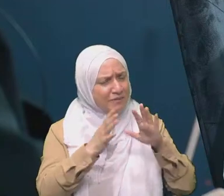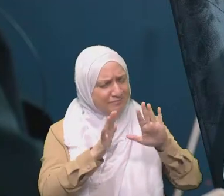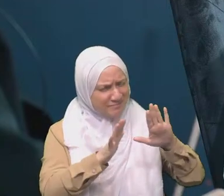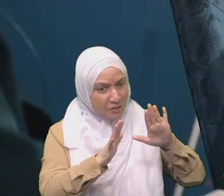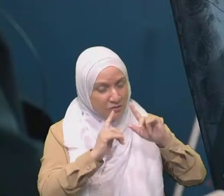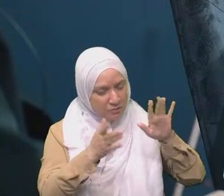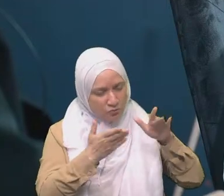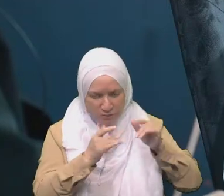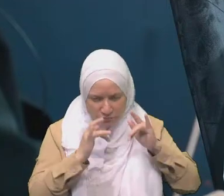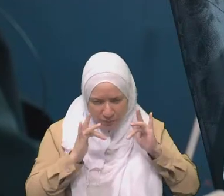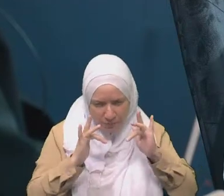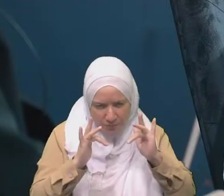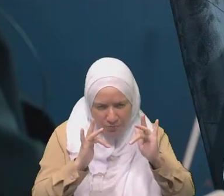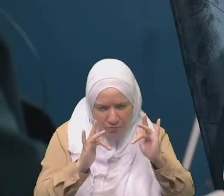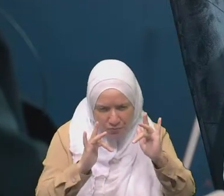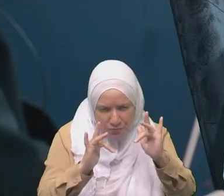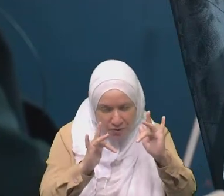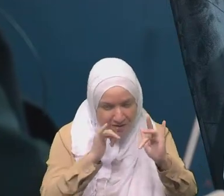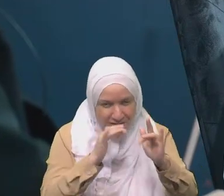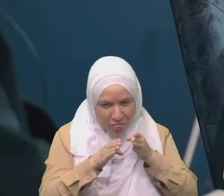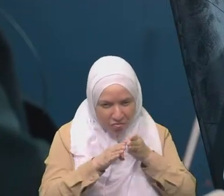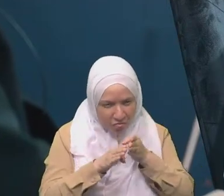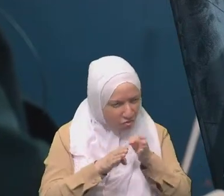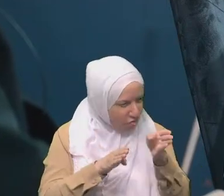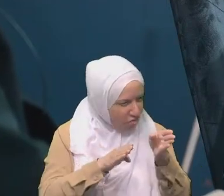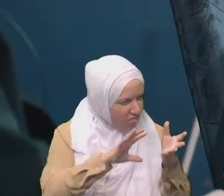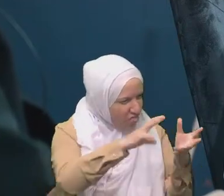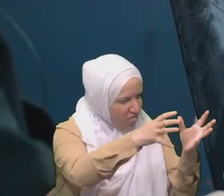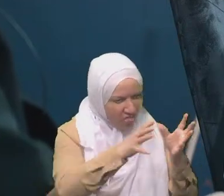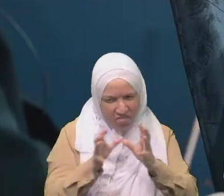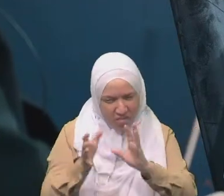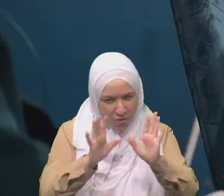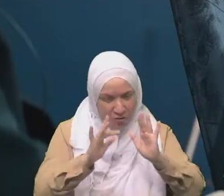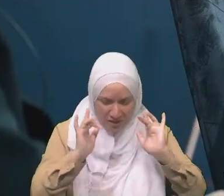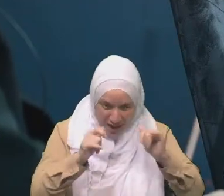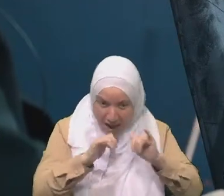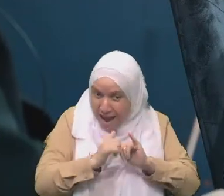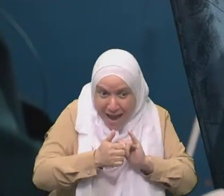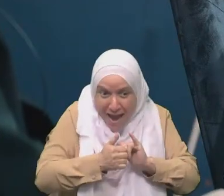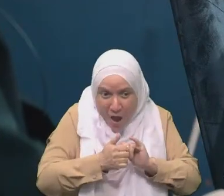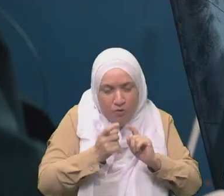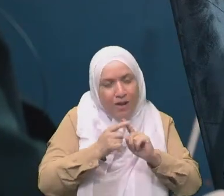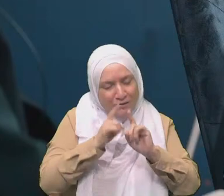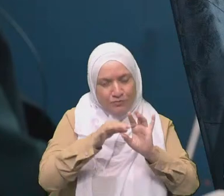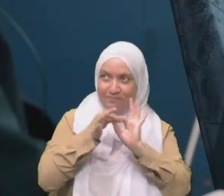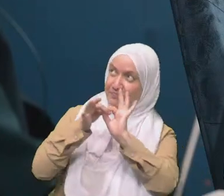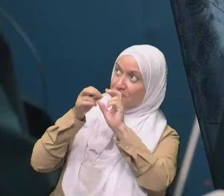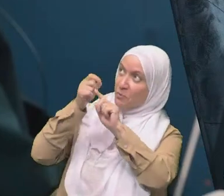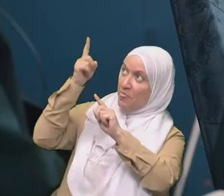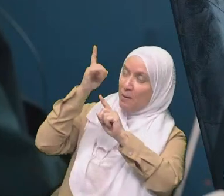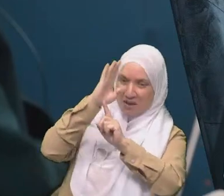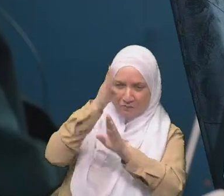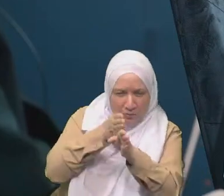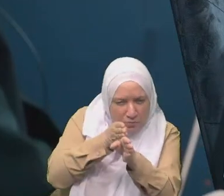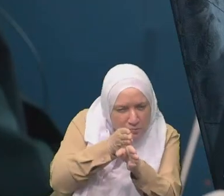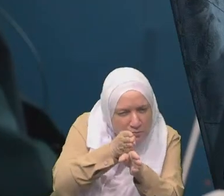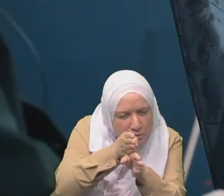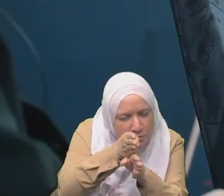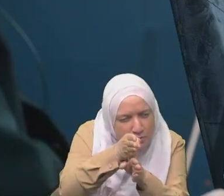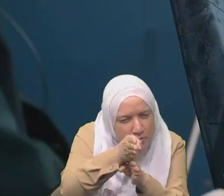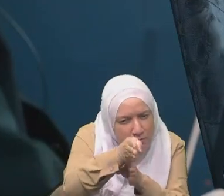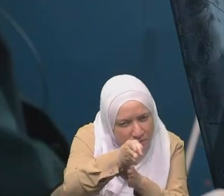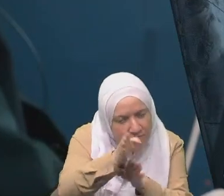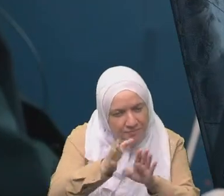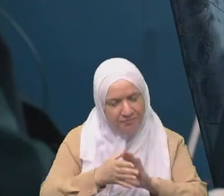all these things. And remember, in order for you to change the qadar of your life, of being difficult, being